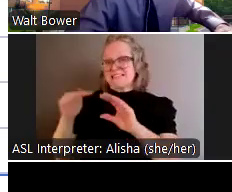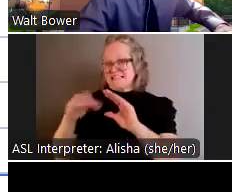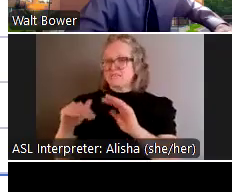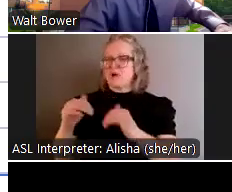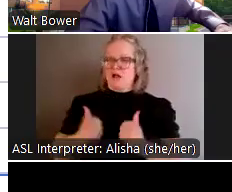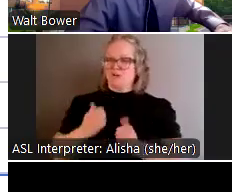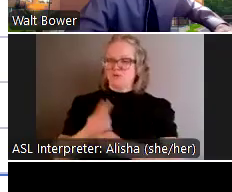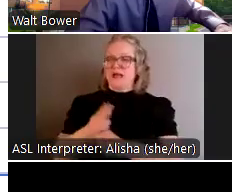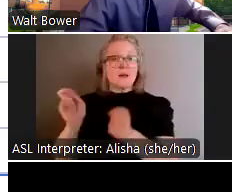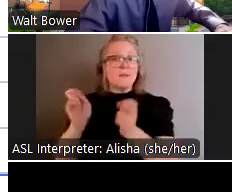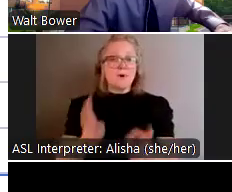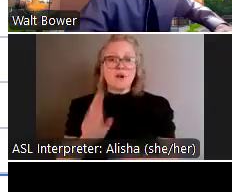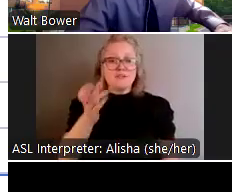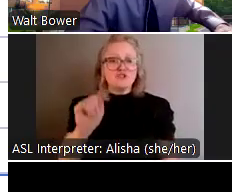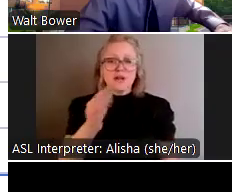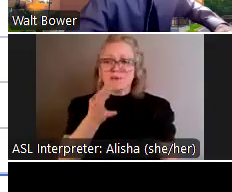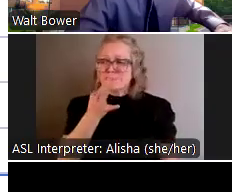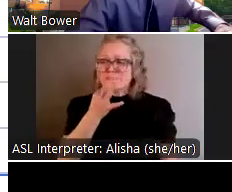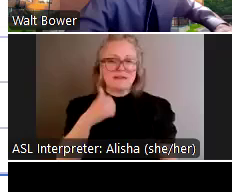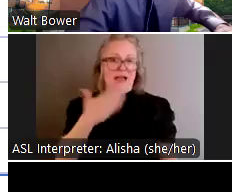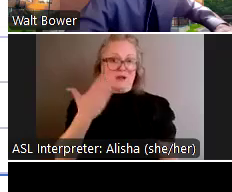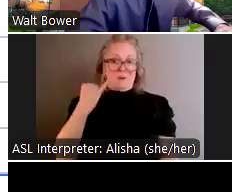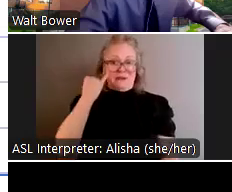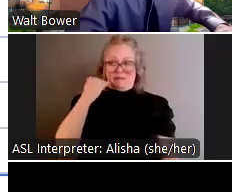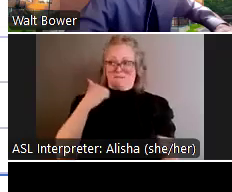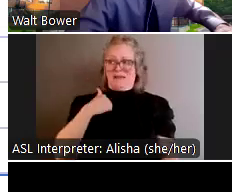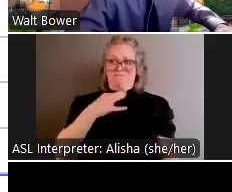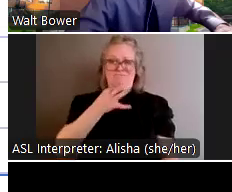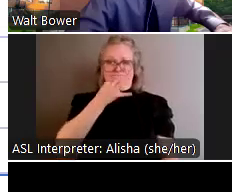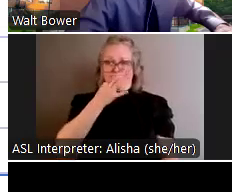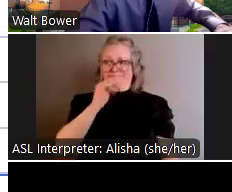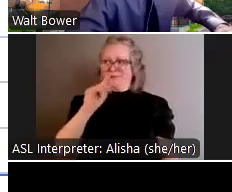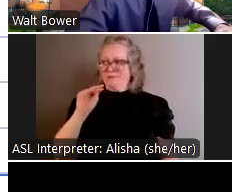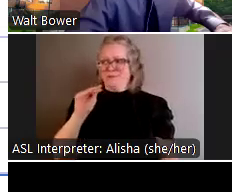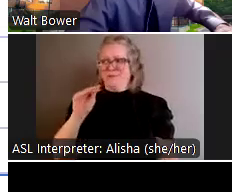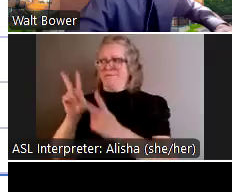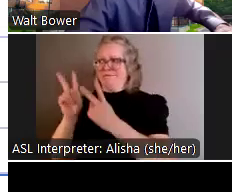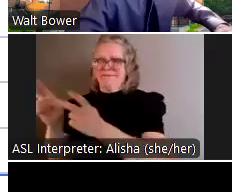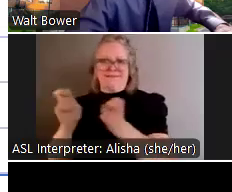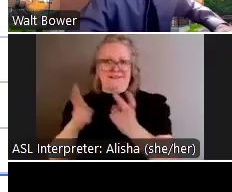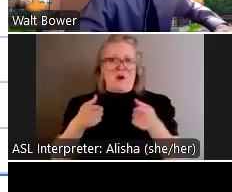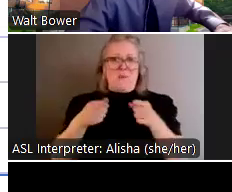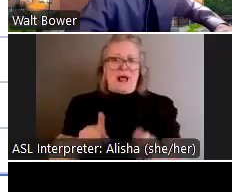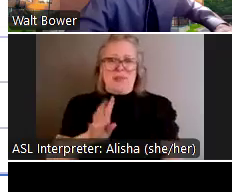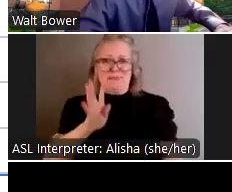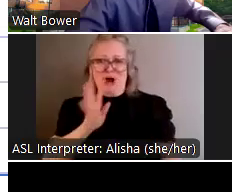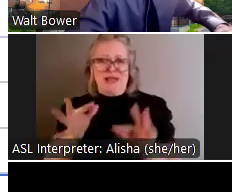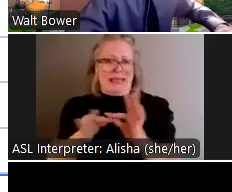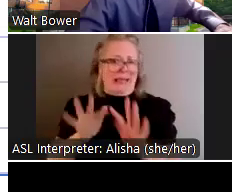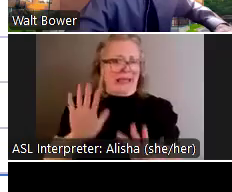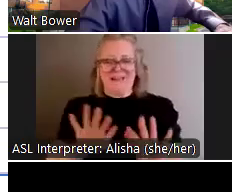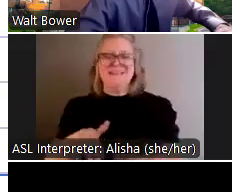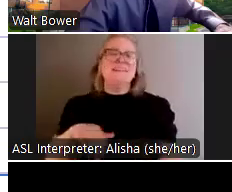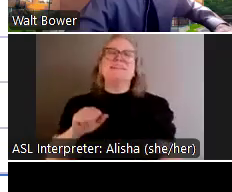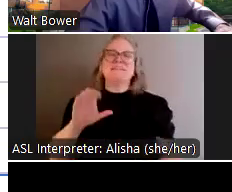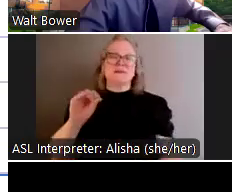minutes. I don't know that I am smart enough to be able to put it over there while I'm talking. So I will do that just so you all